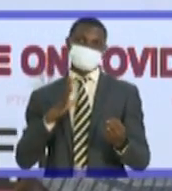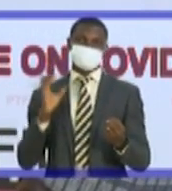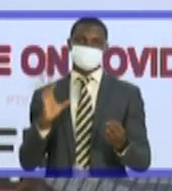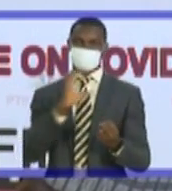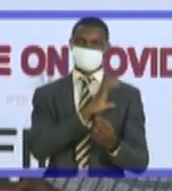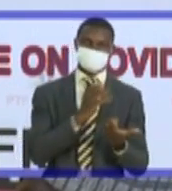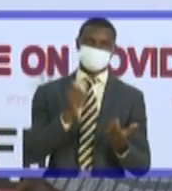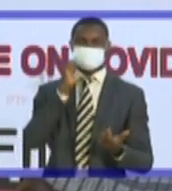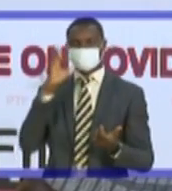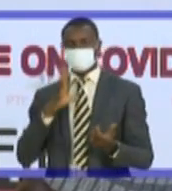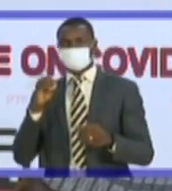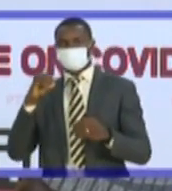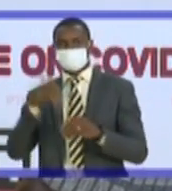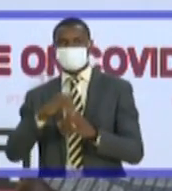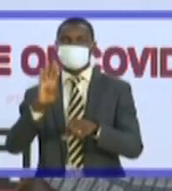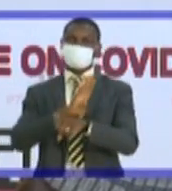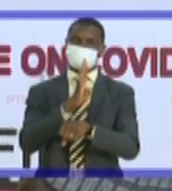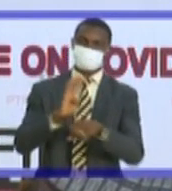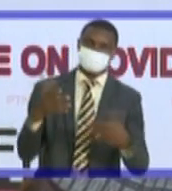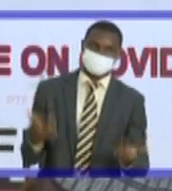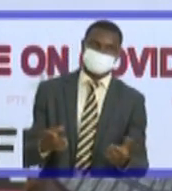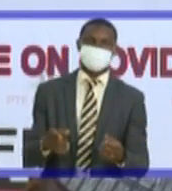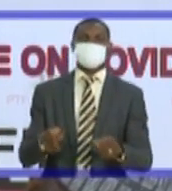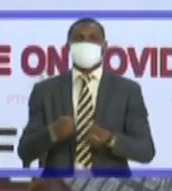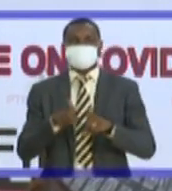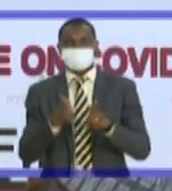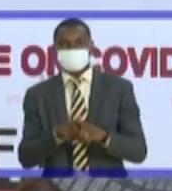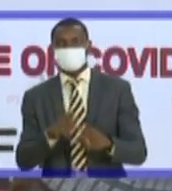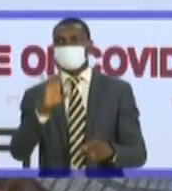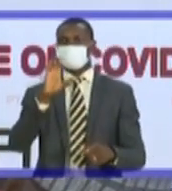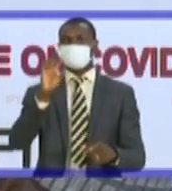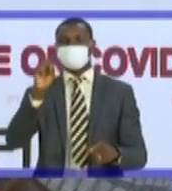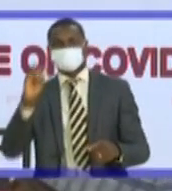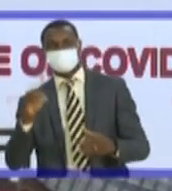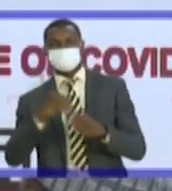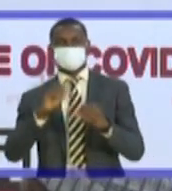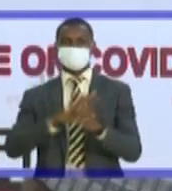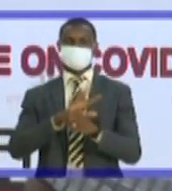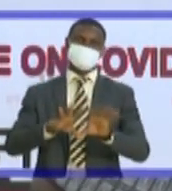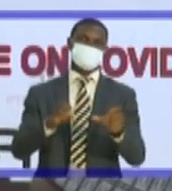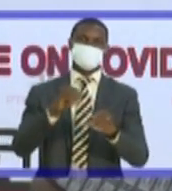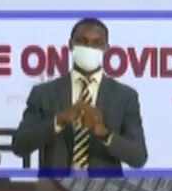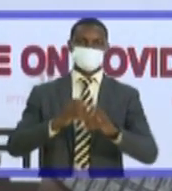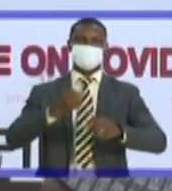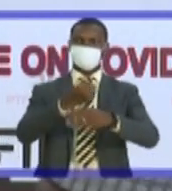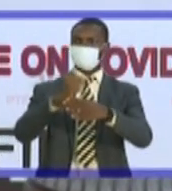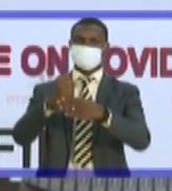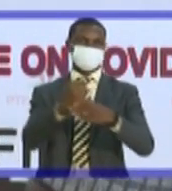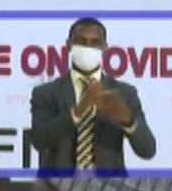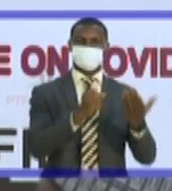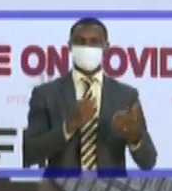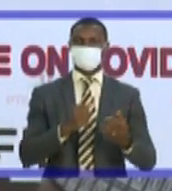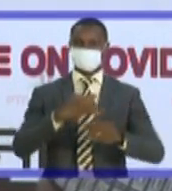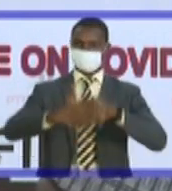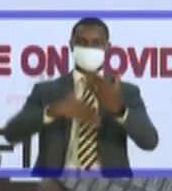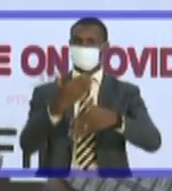and also the CSOs on COVID-19 in the monitoring and evaluation of these processes. Action